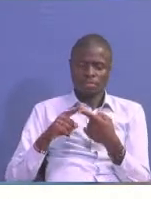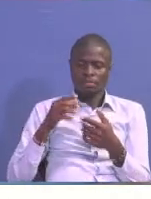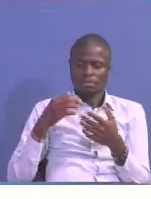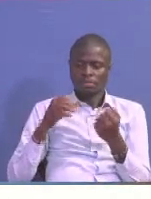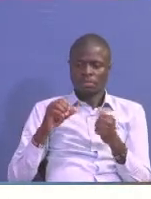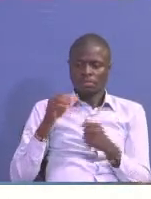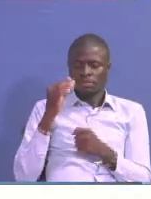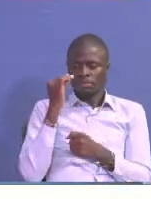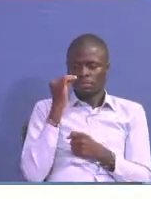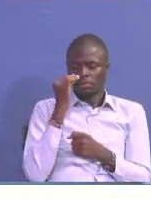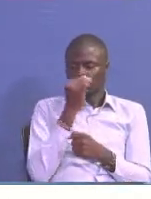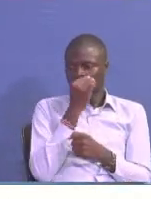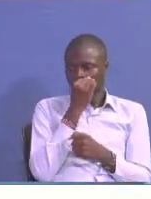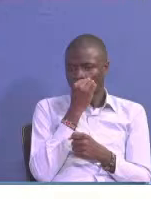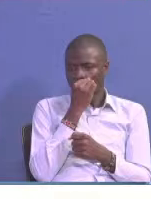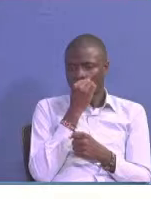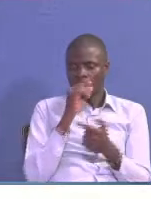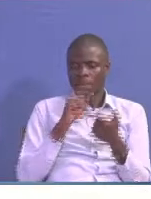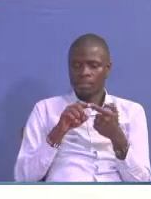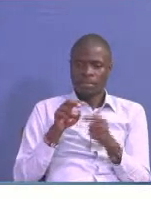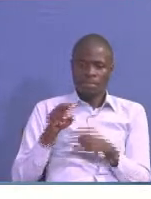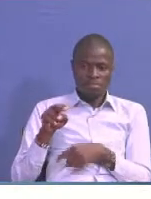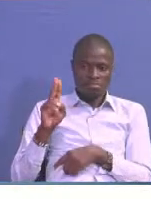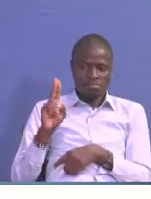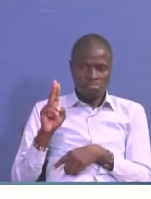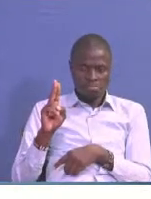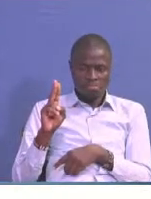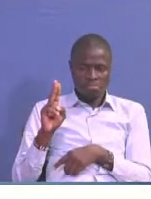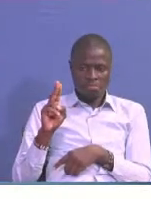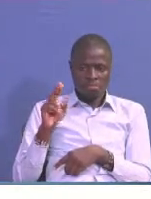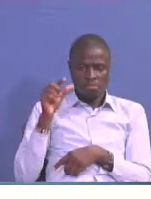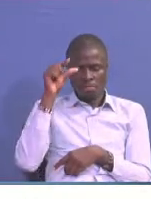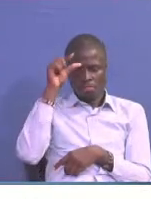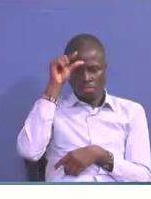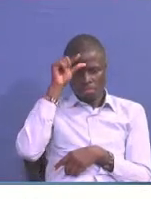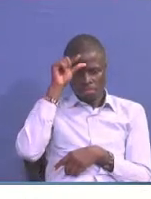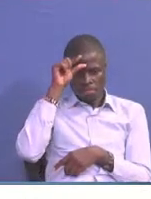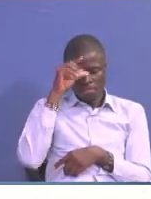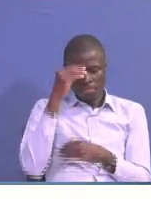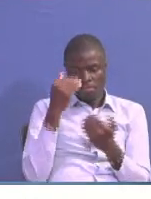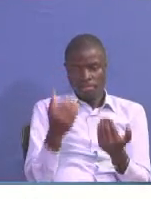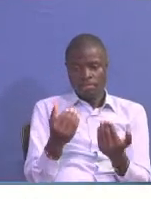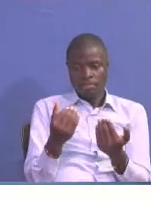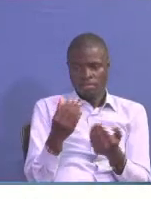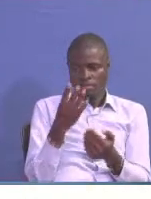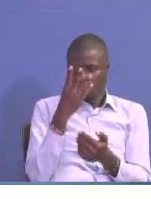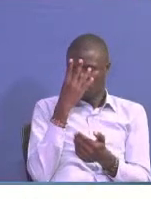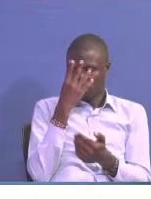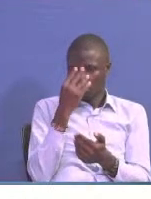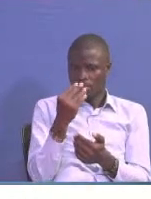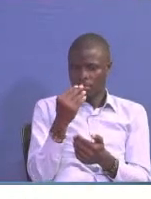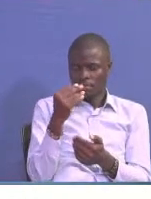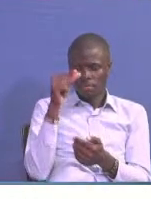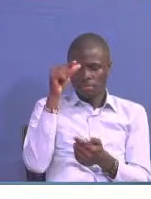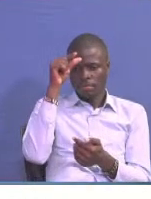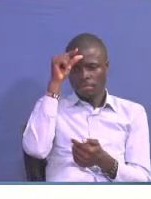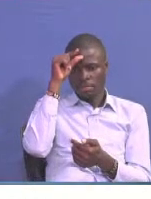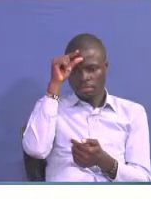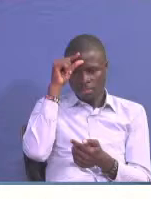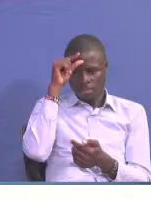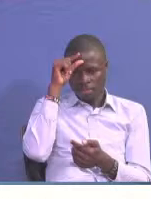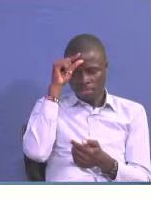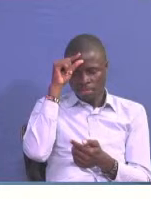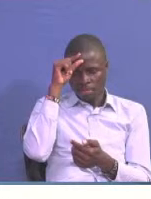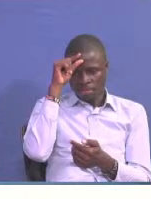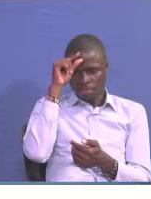Kibaki's government, and also trickling down to former President Uhuru Kenyatta's government, and also currently serving under President William Ruto's